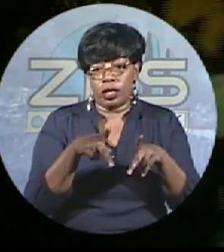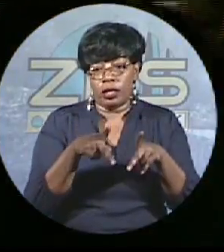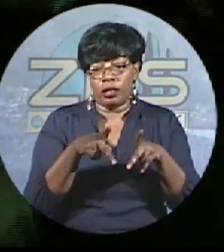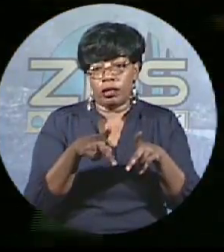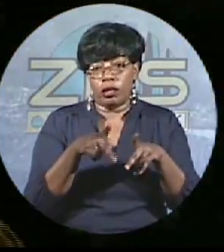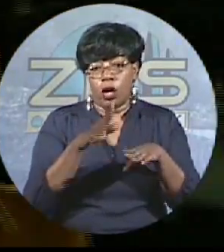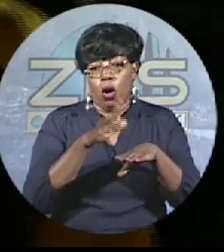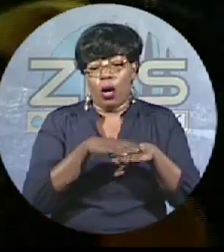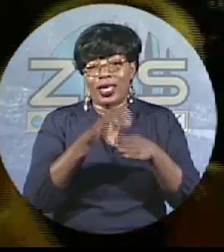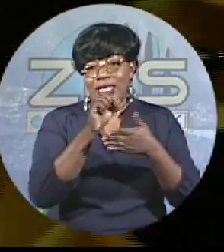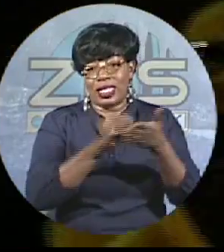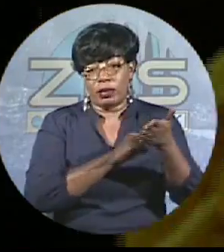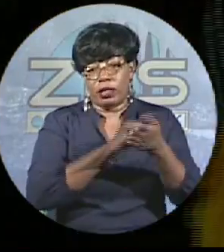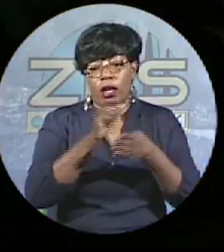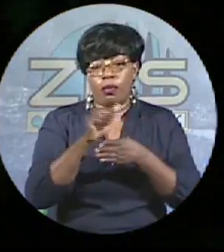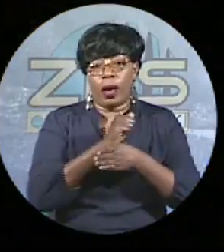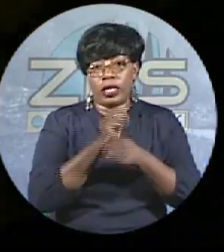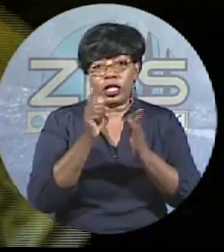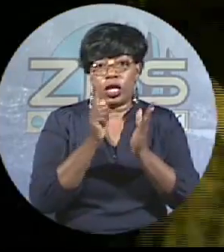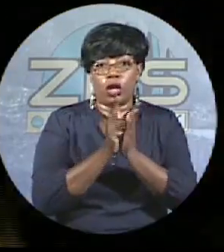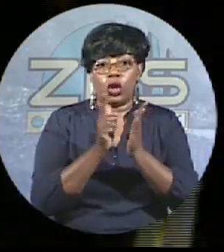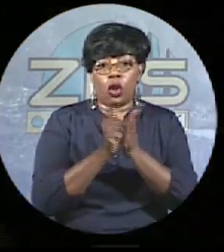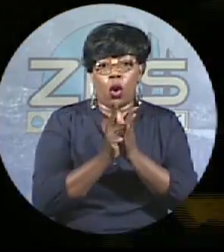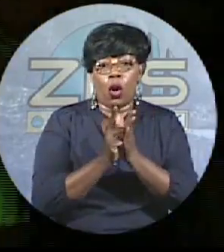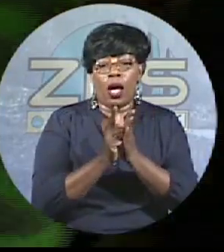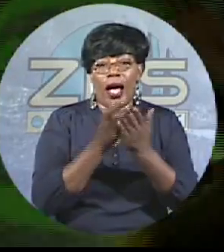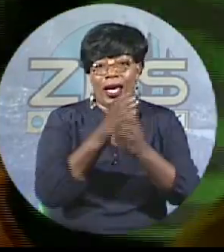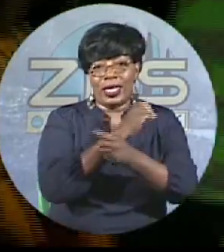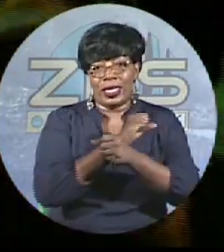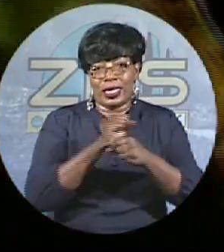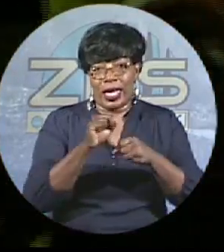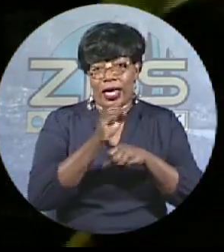a suspension from practicing law and the Save the Bay saga.